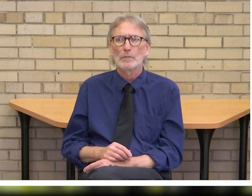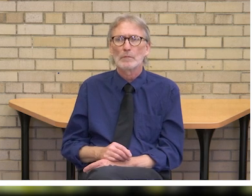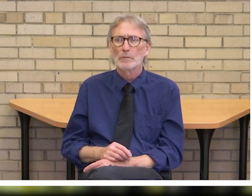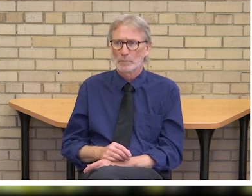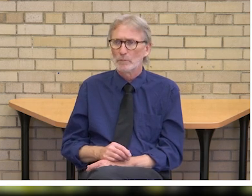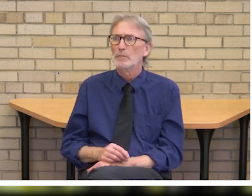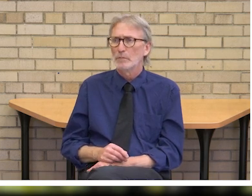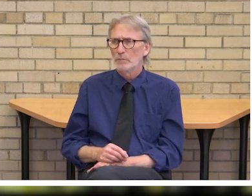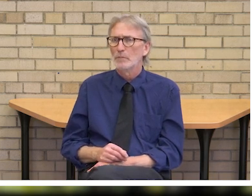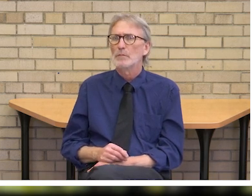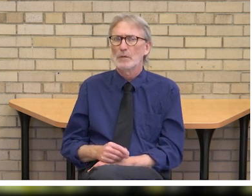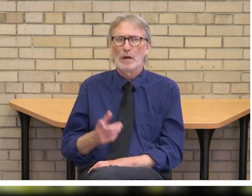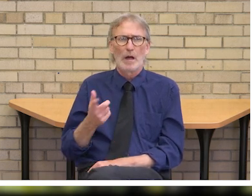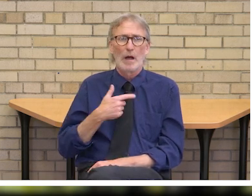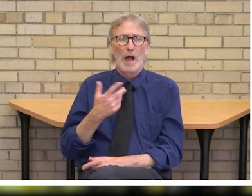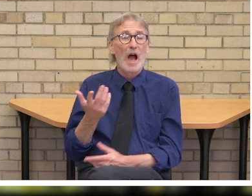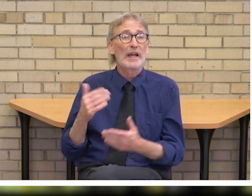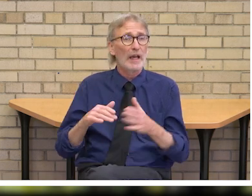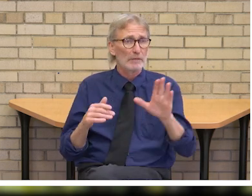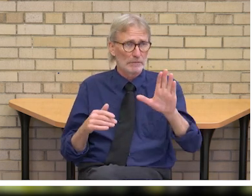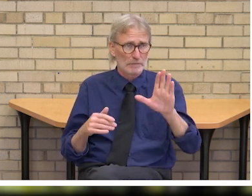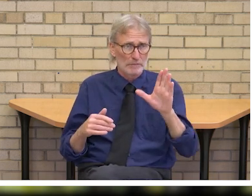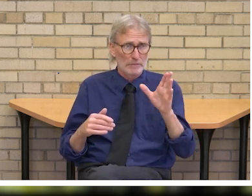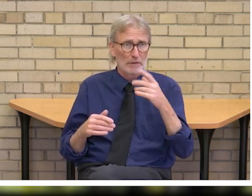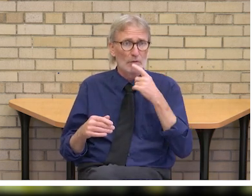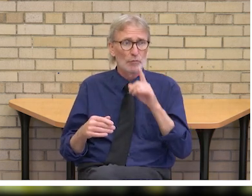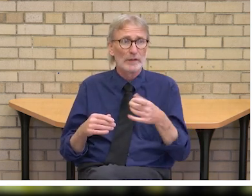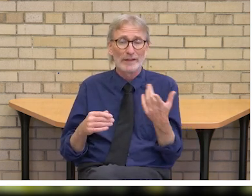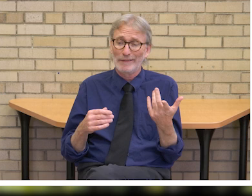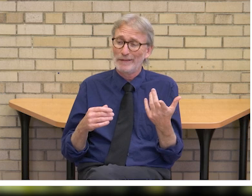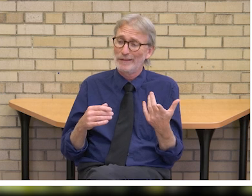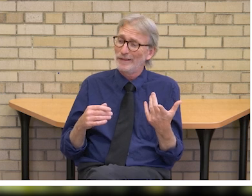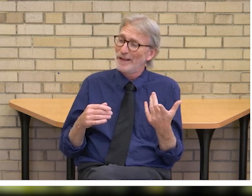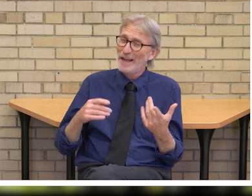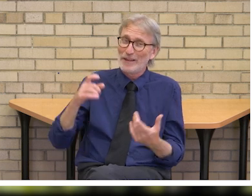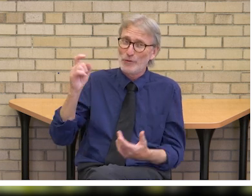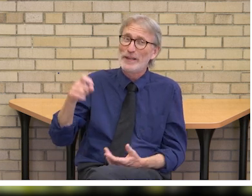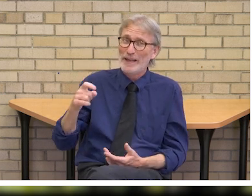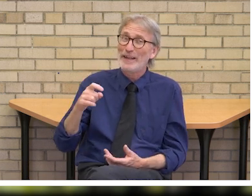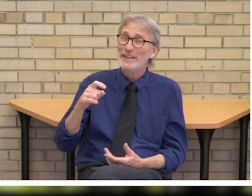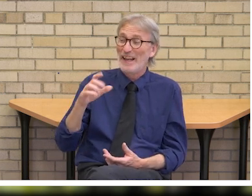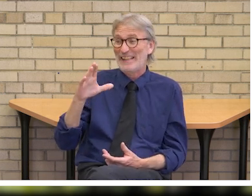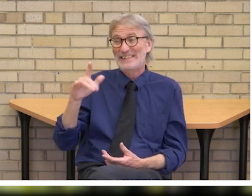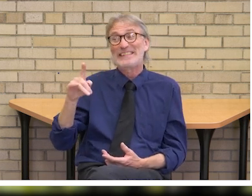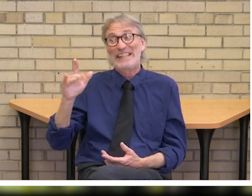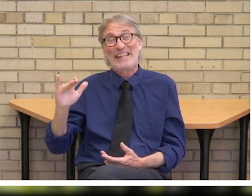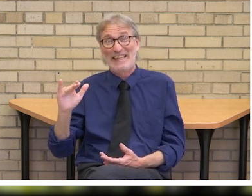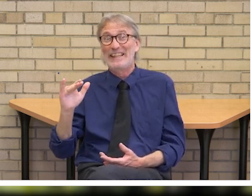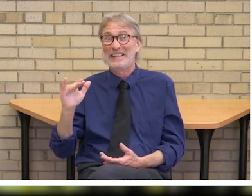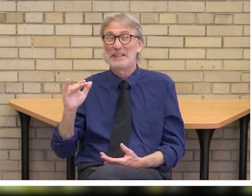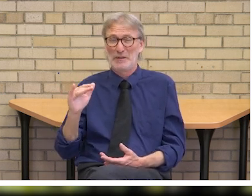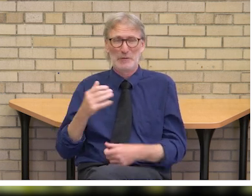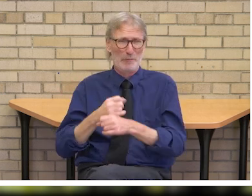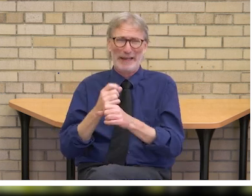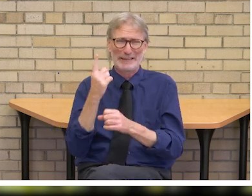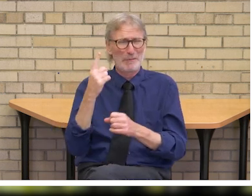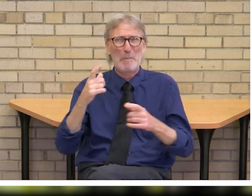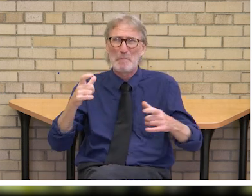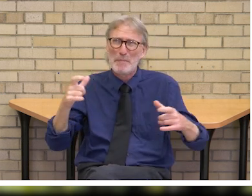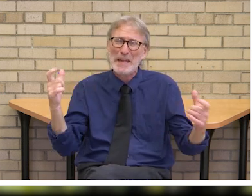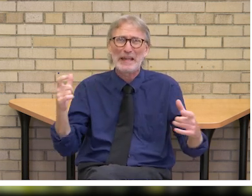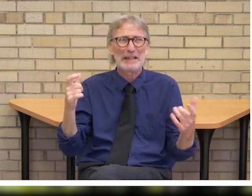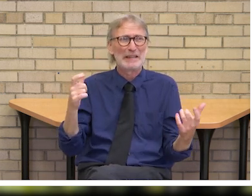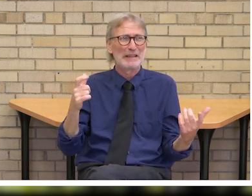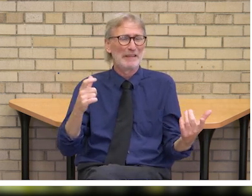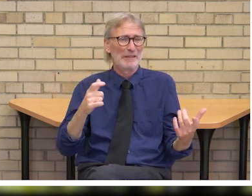just wanted to reiterate that it takes a city to do these kinds of projects. There's an enormous amount